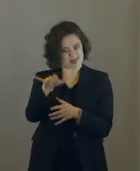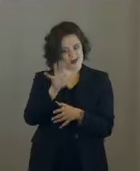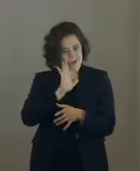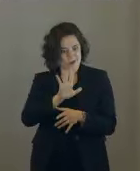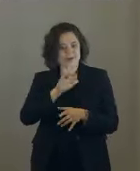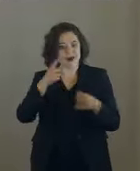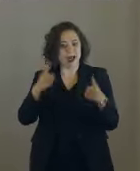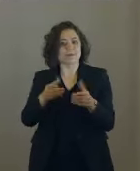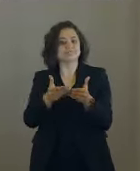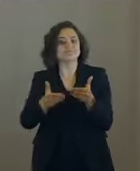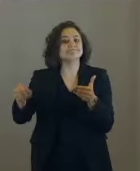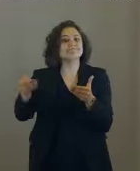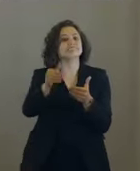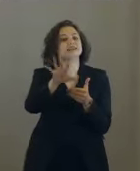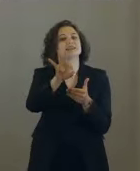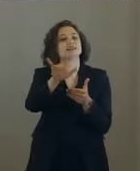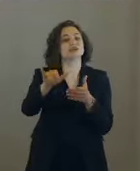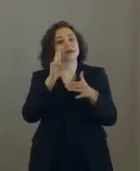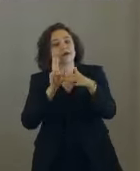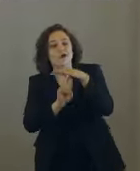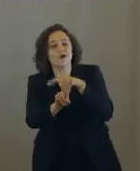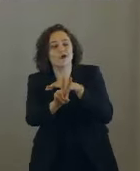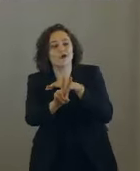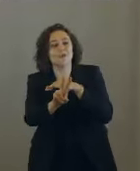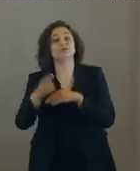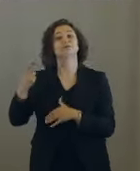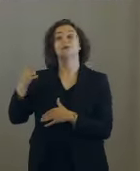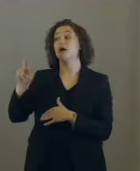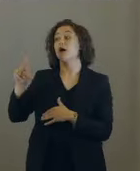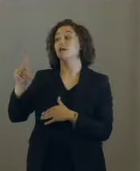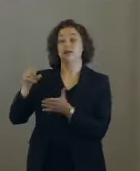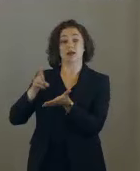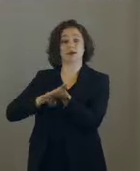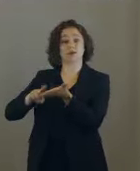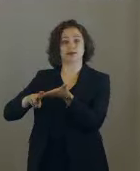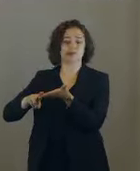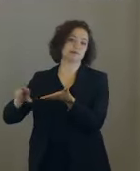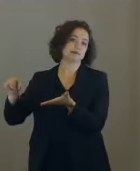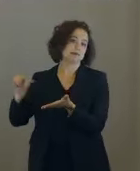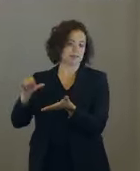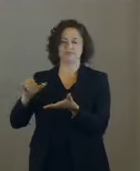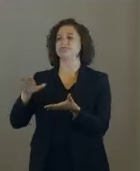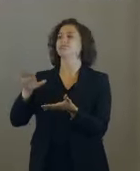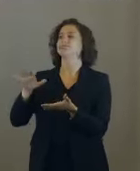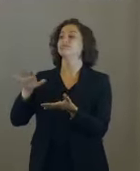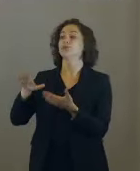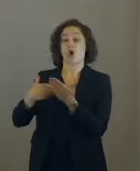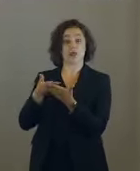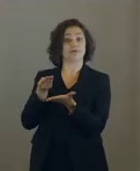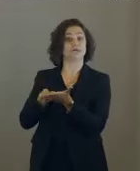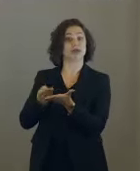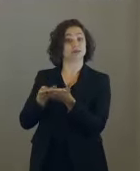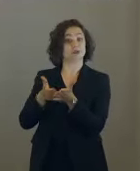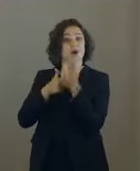year. And in terms of our HUD contract, the same. We have totally fulfilled all the funding requirements